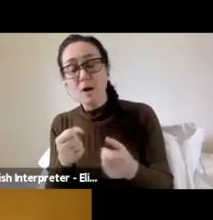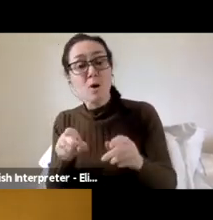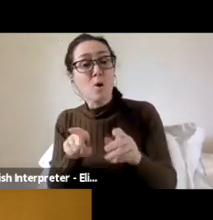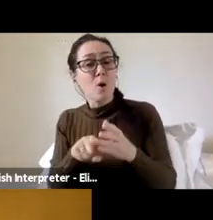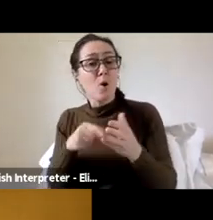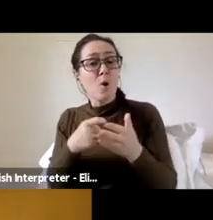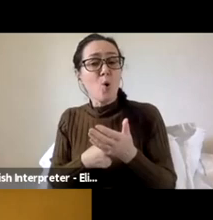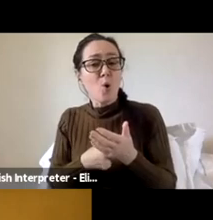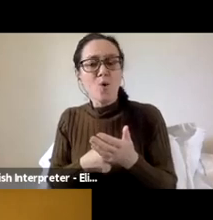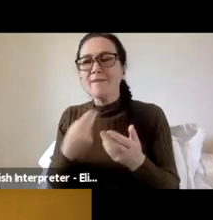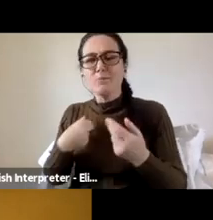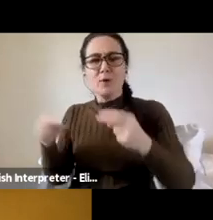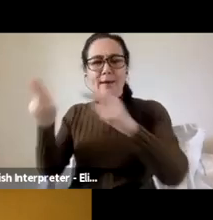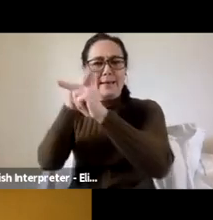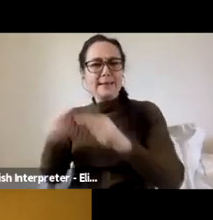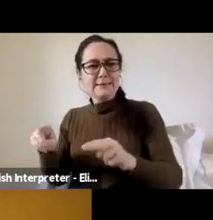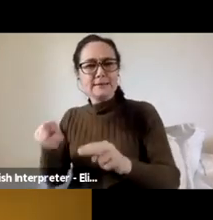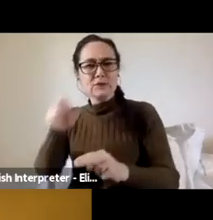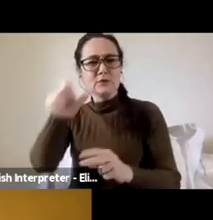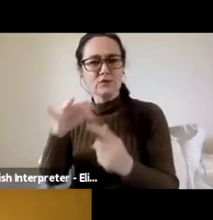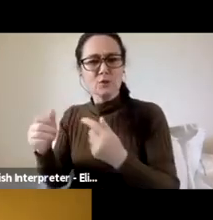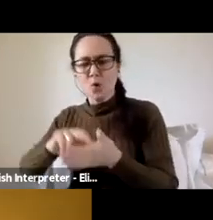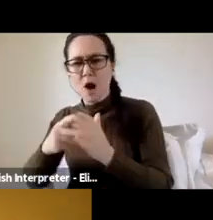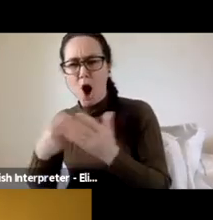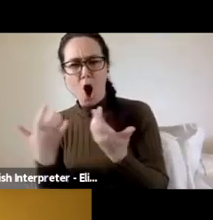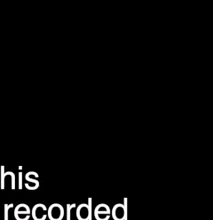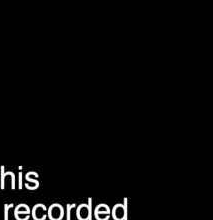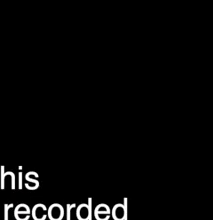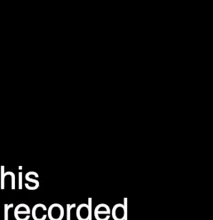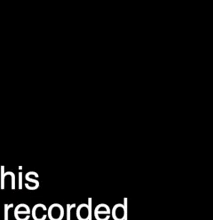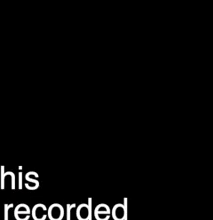civil society organisation? Thanks, Laura, for that question.